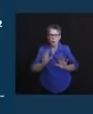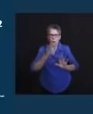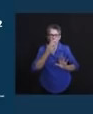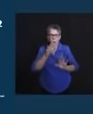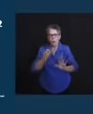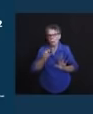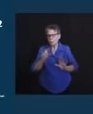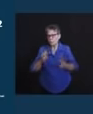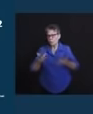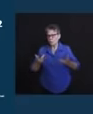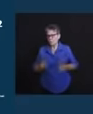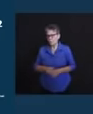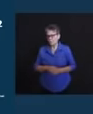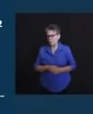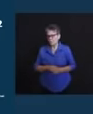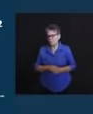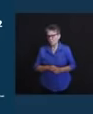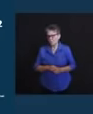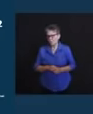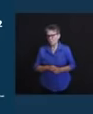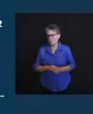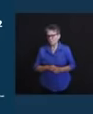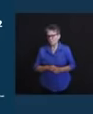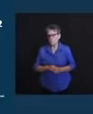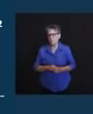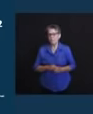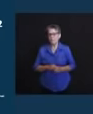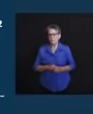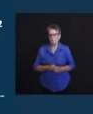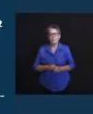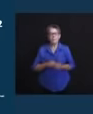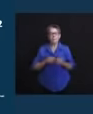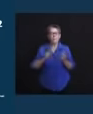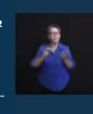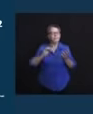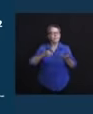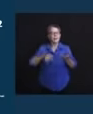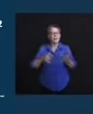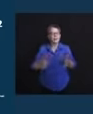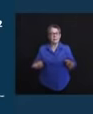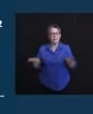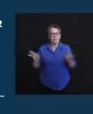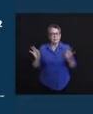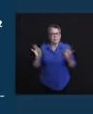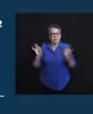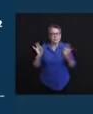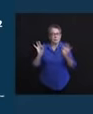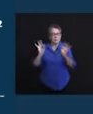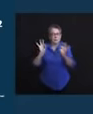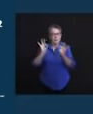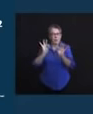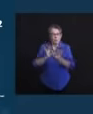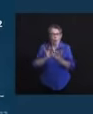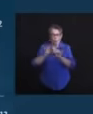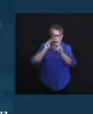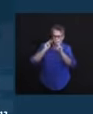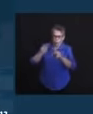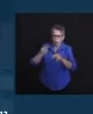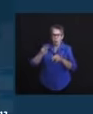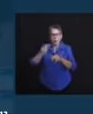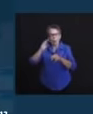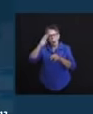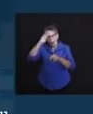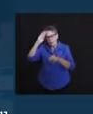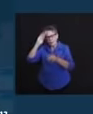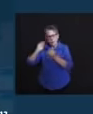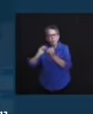the most important non-hospital metrics we look at when making decisions for when we can enter the next stages along our road back. So